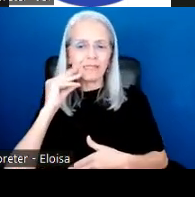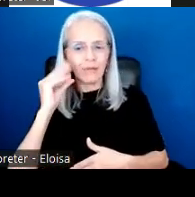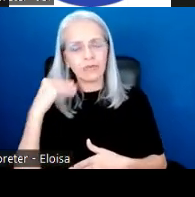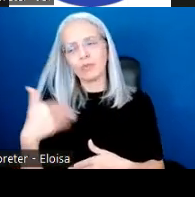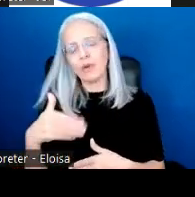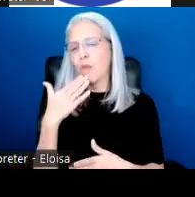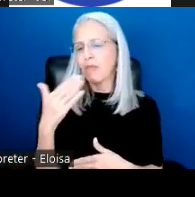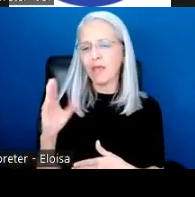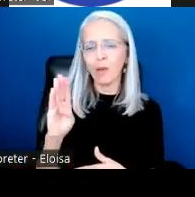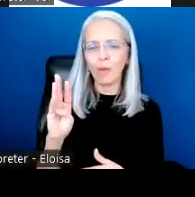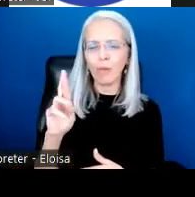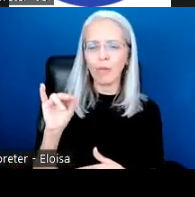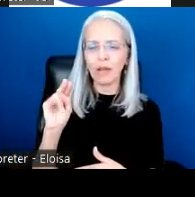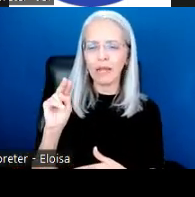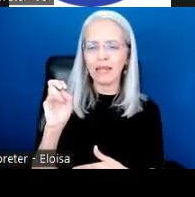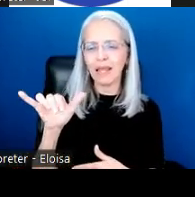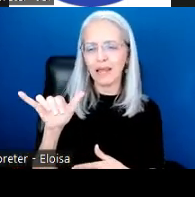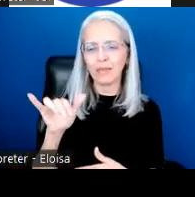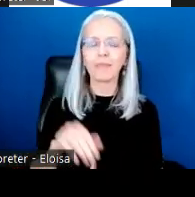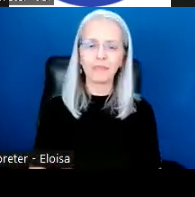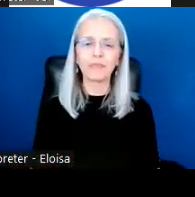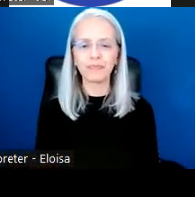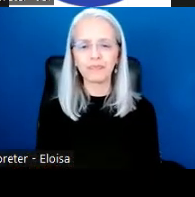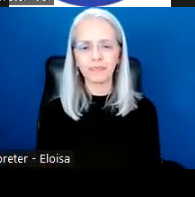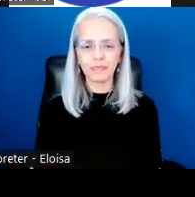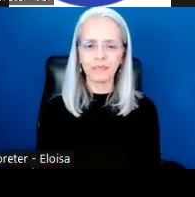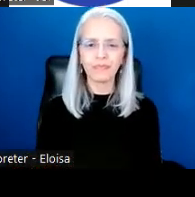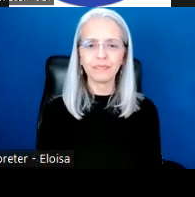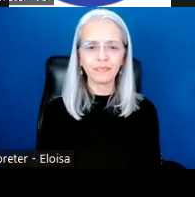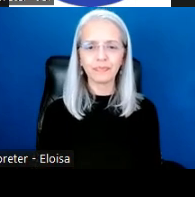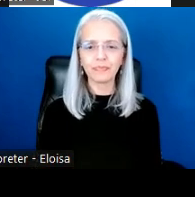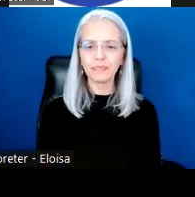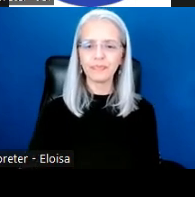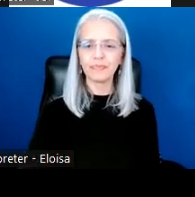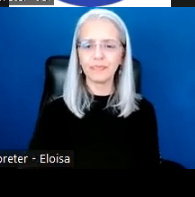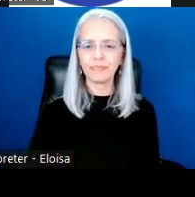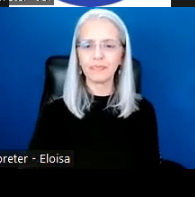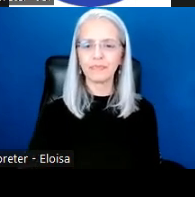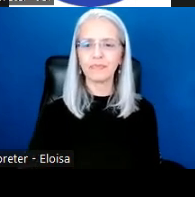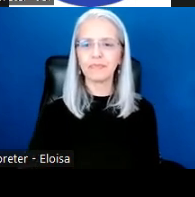Brittany. Yeah.